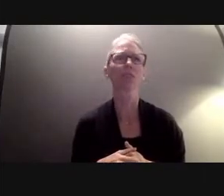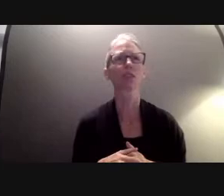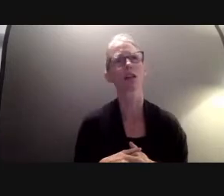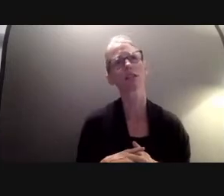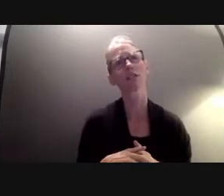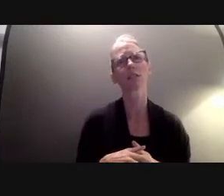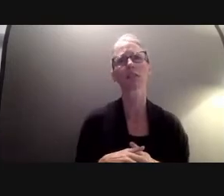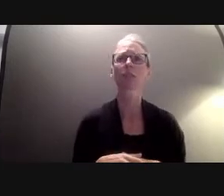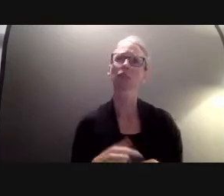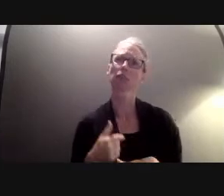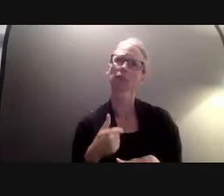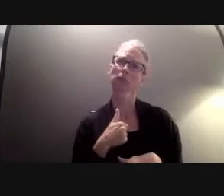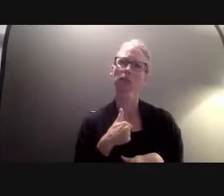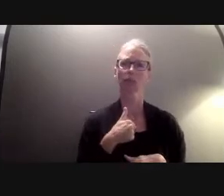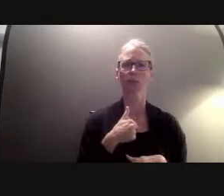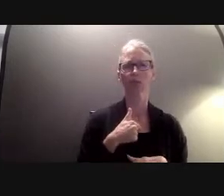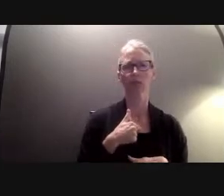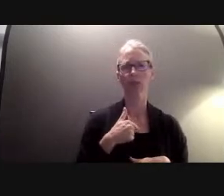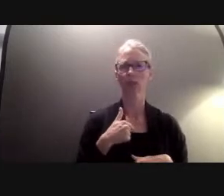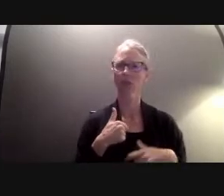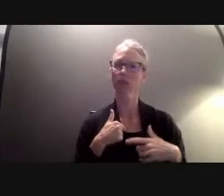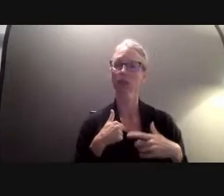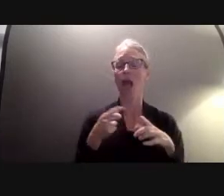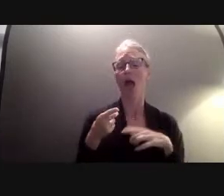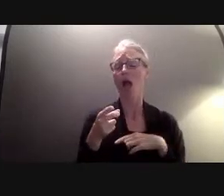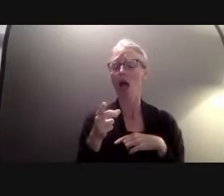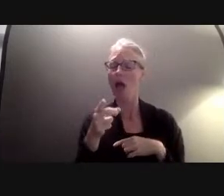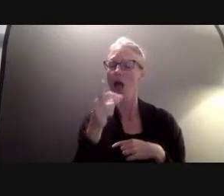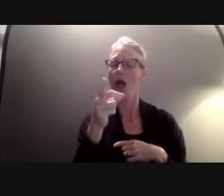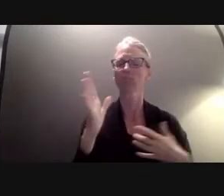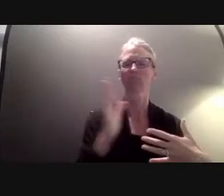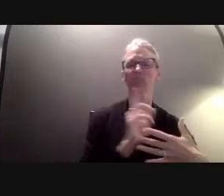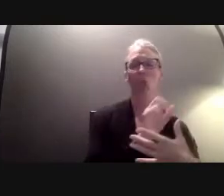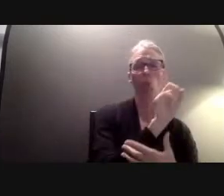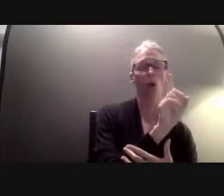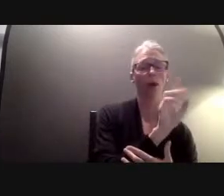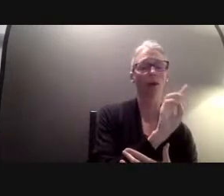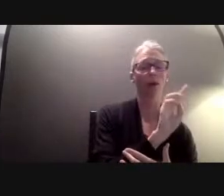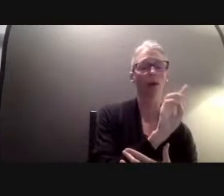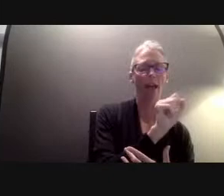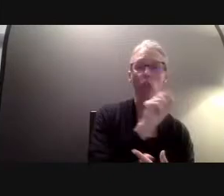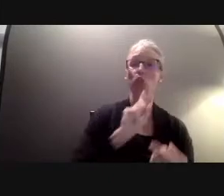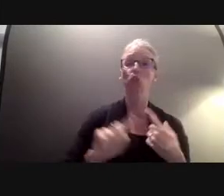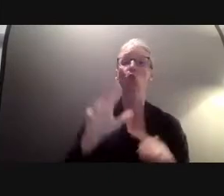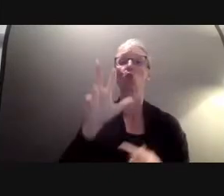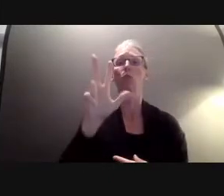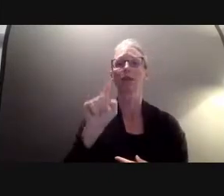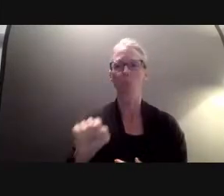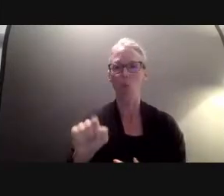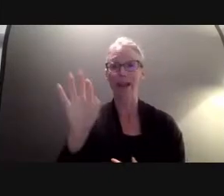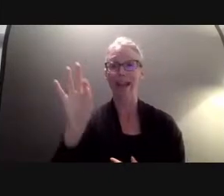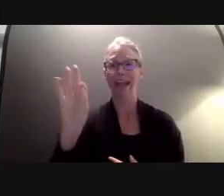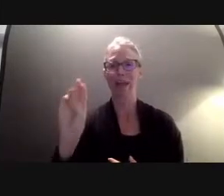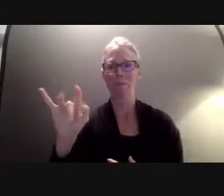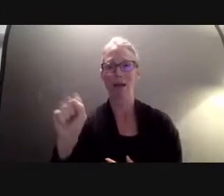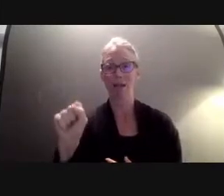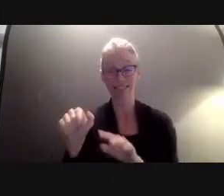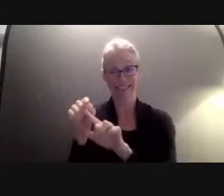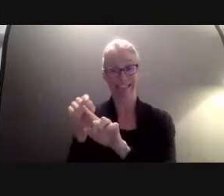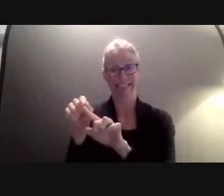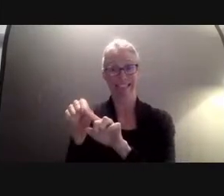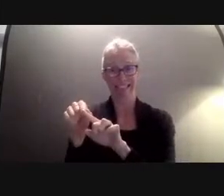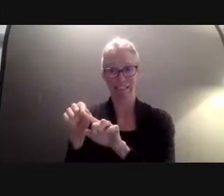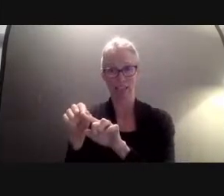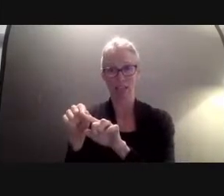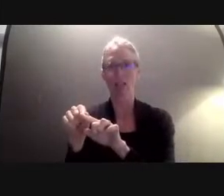mile to 3.9 miles. And with 3.9 miles, that's like me not walking and really struggling on the